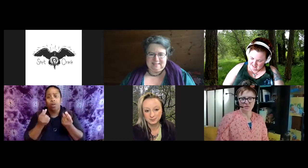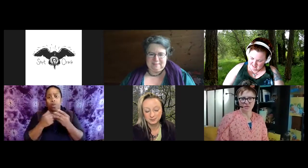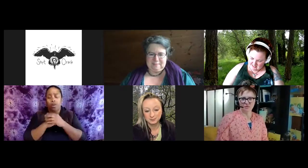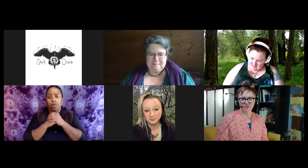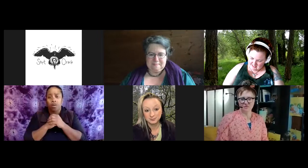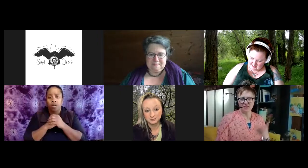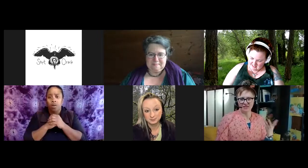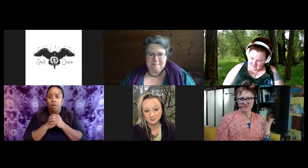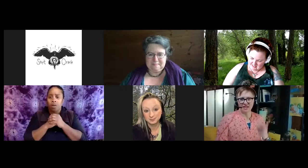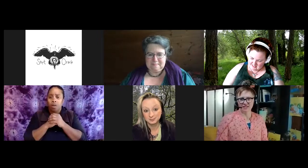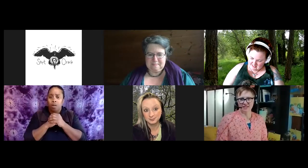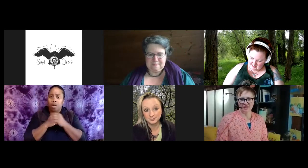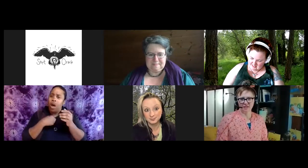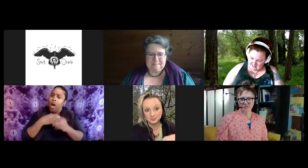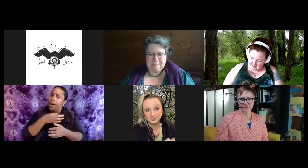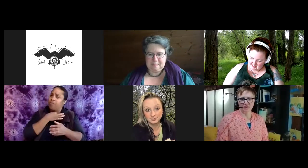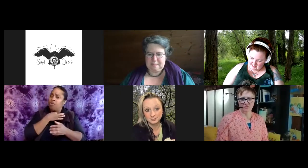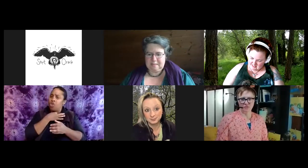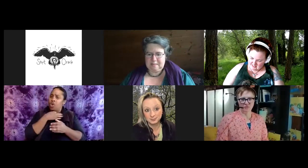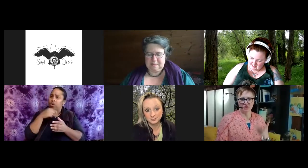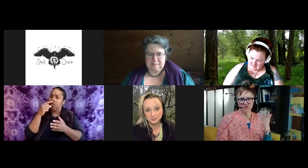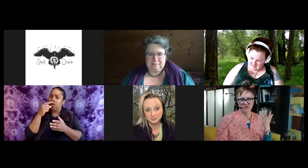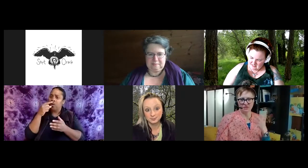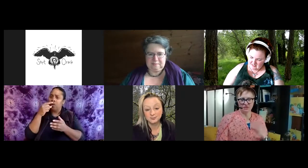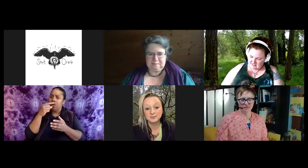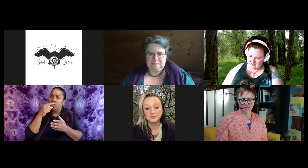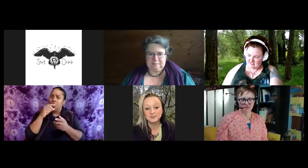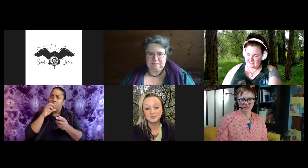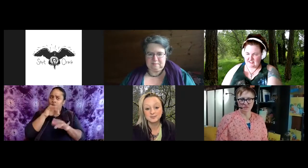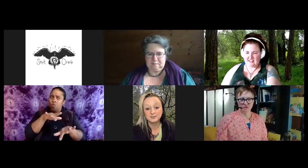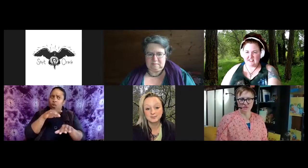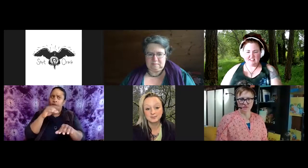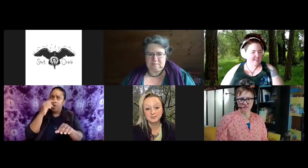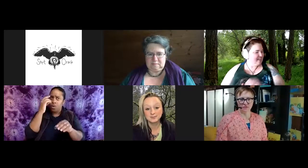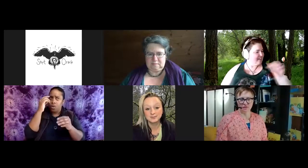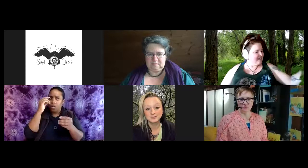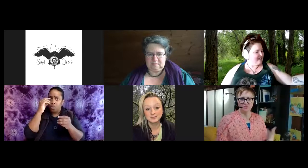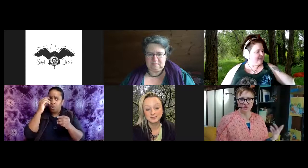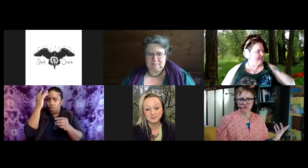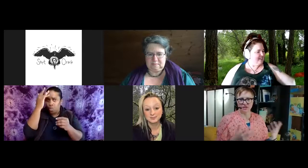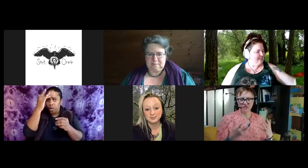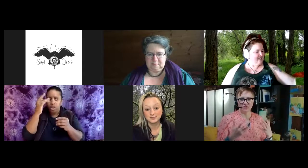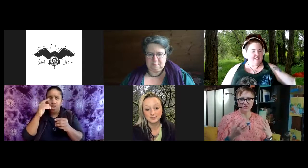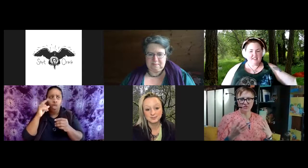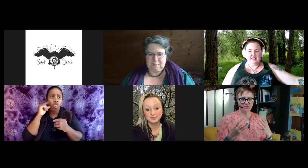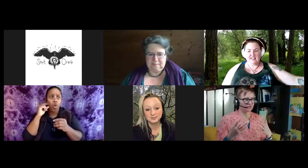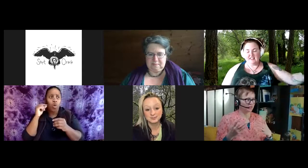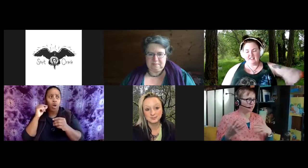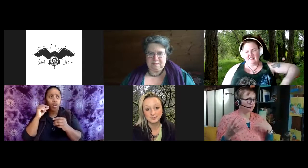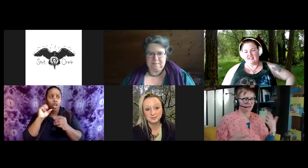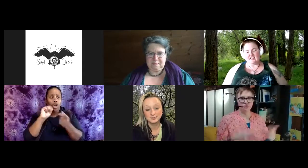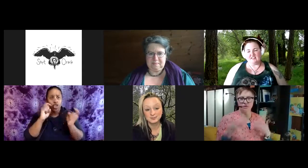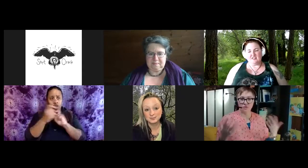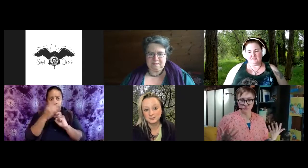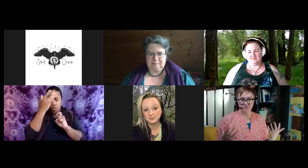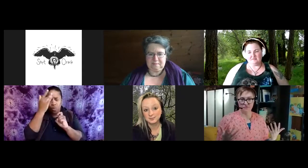Well, I'm curious, what are some things that, yeah, River Witch, Thorne, Shift Witch, Laureli, what do you guys use as